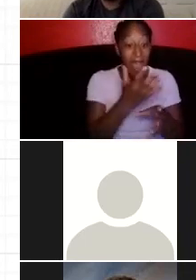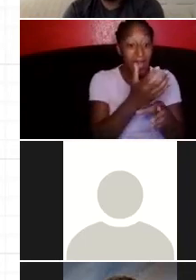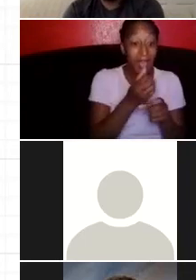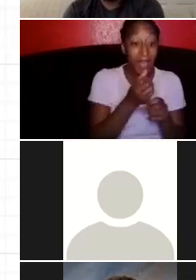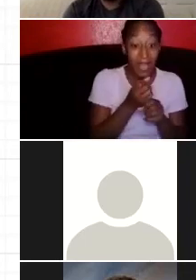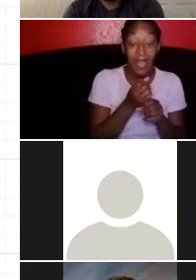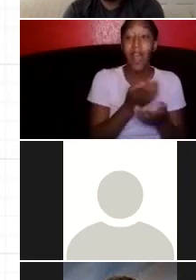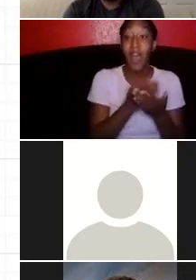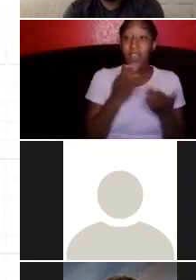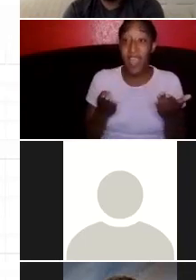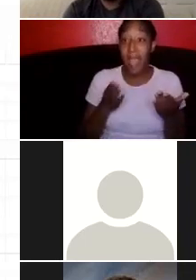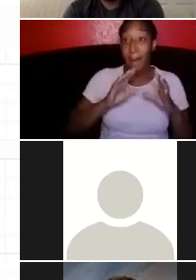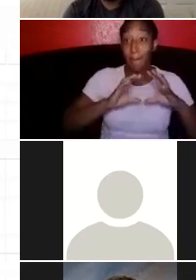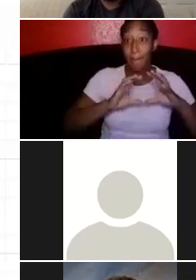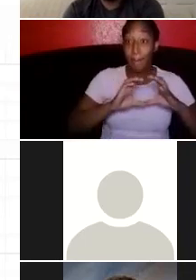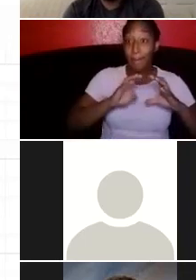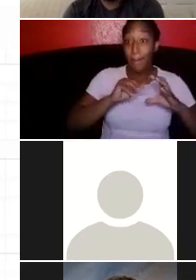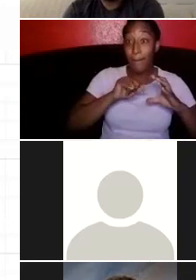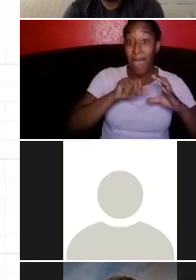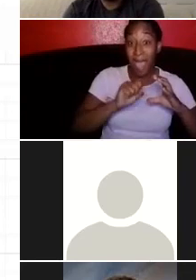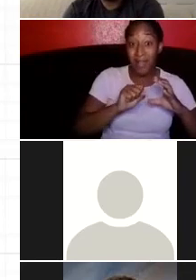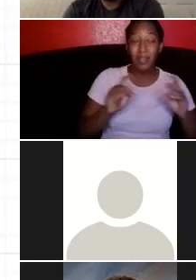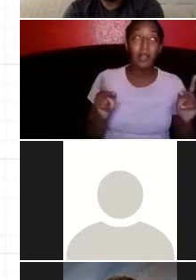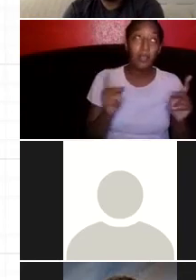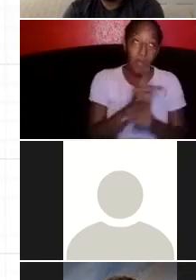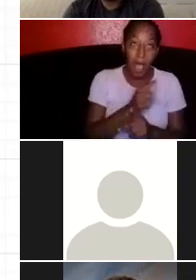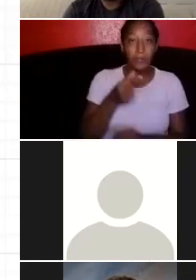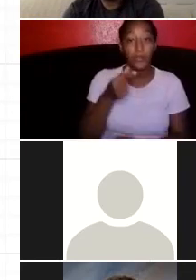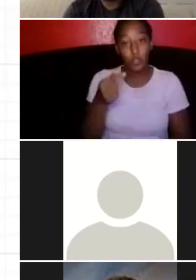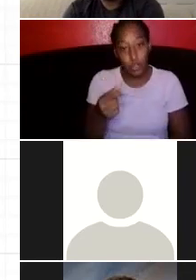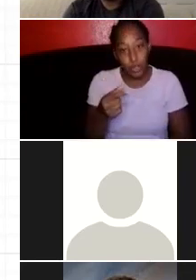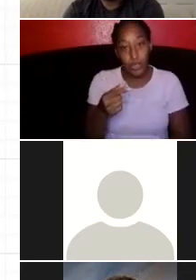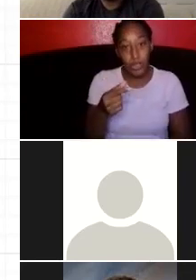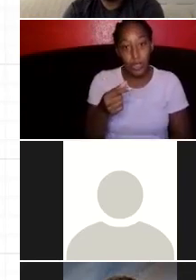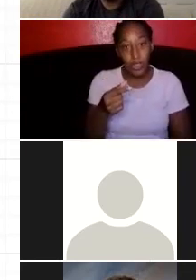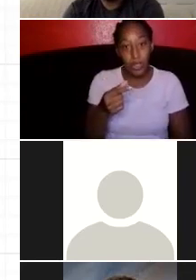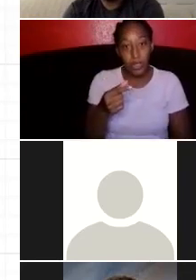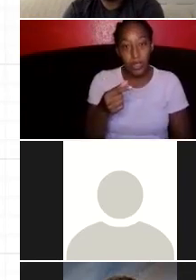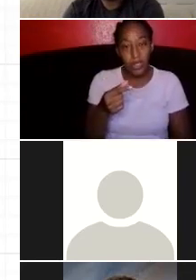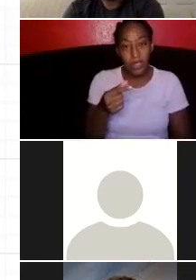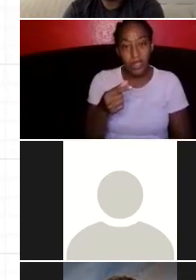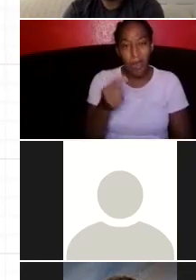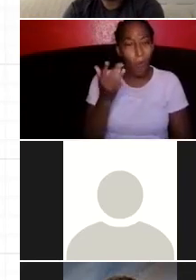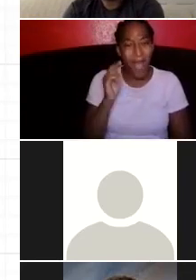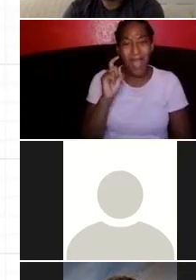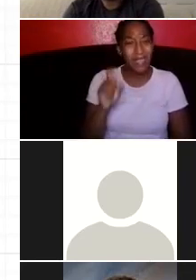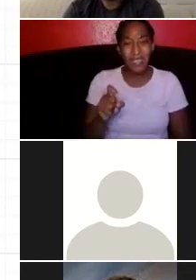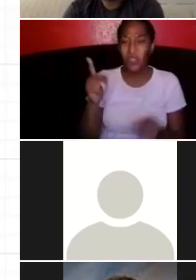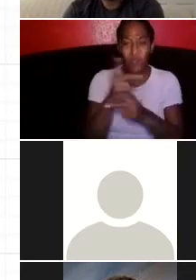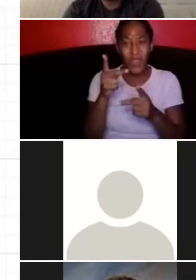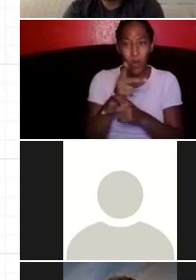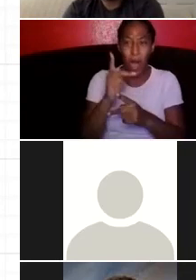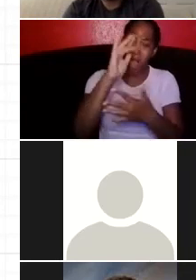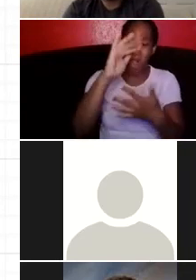g, I get the object's weight, what is the benefit of this equation? Here's a